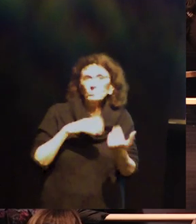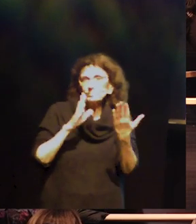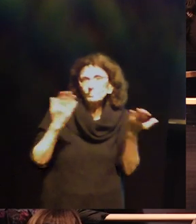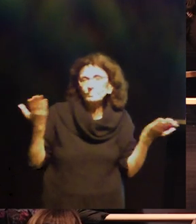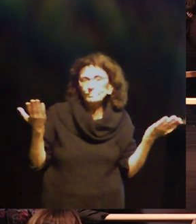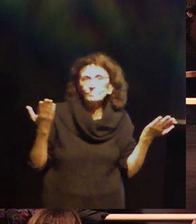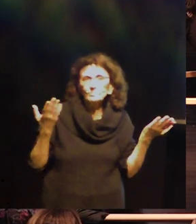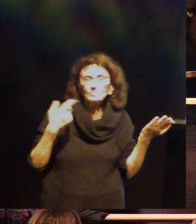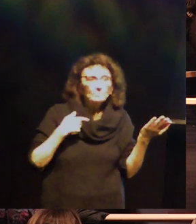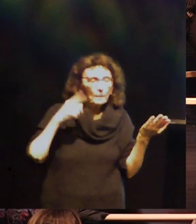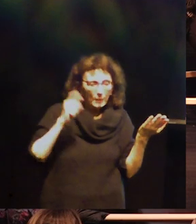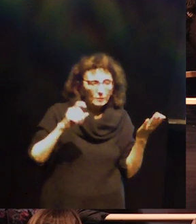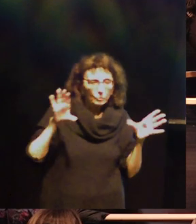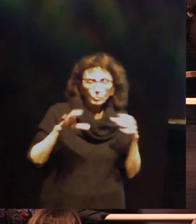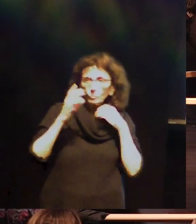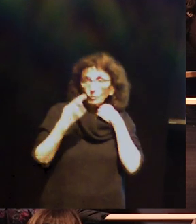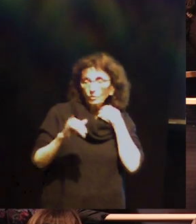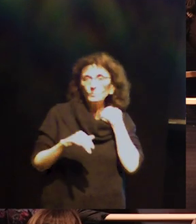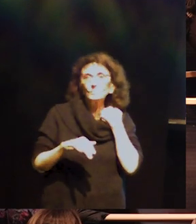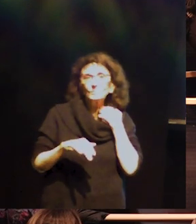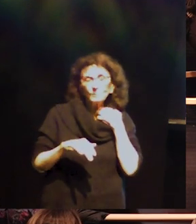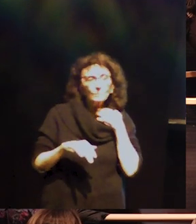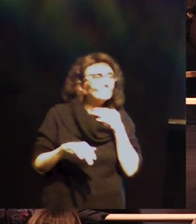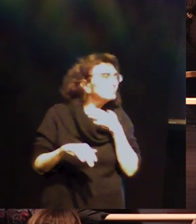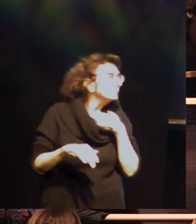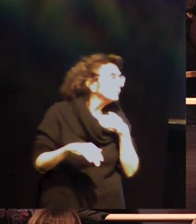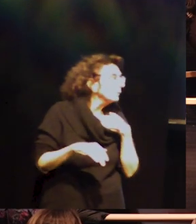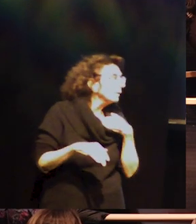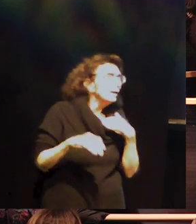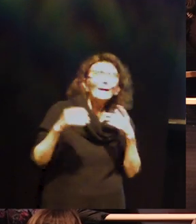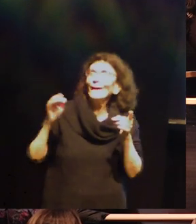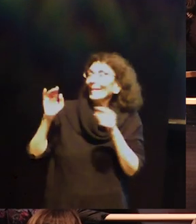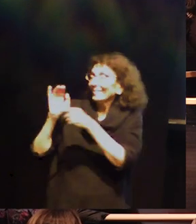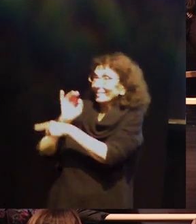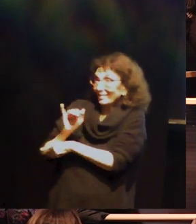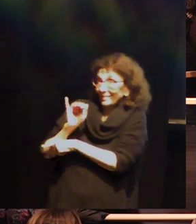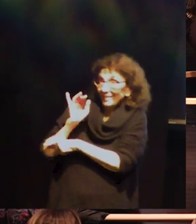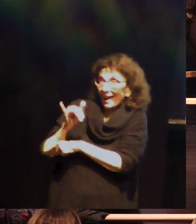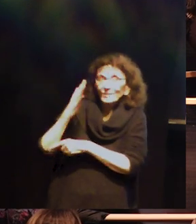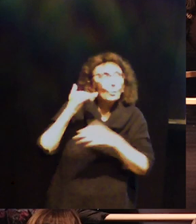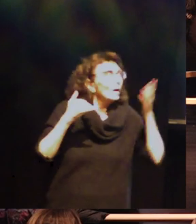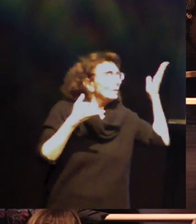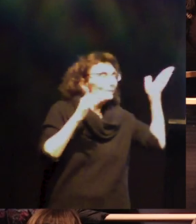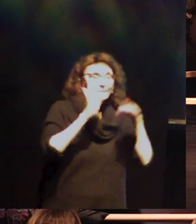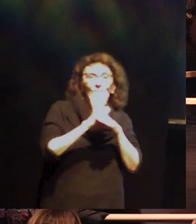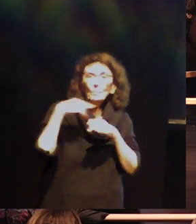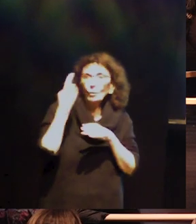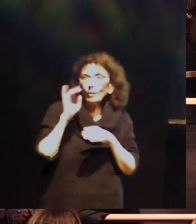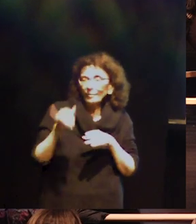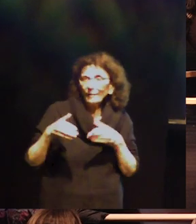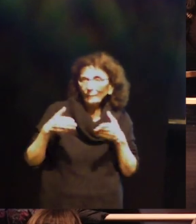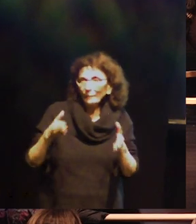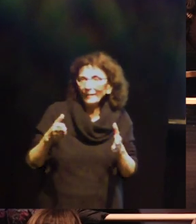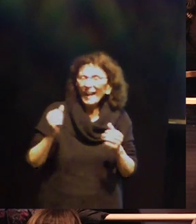know, I have to do that. Mm-hmm. And because of that, I think that's also why the film looks the way it does and it feels the way it does,